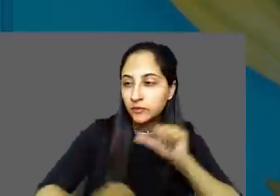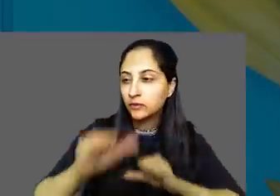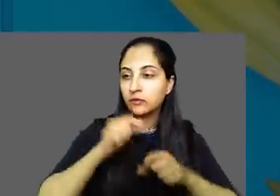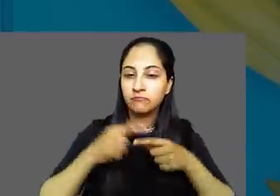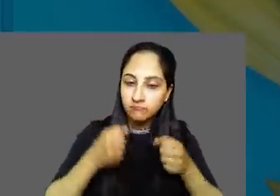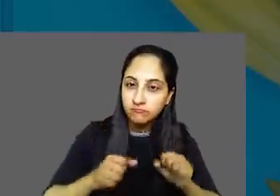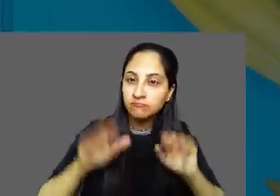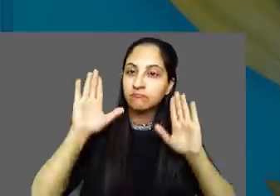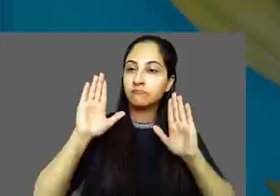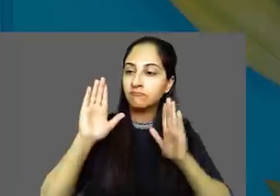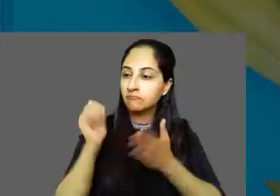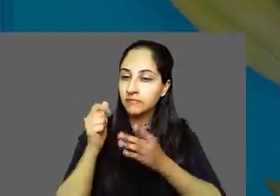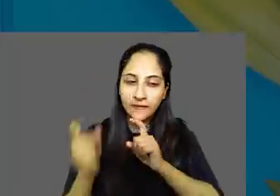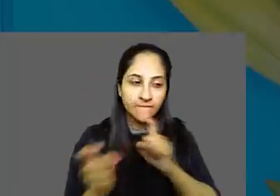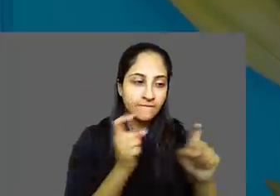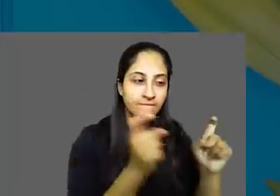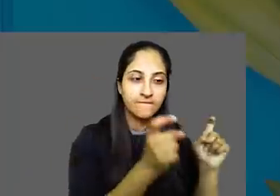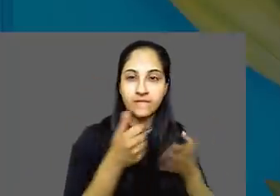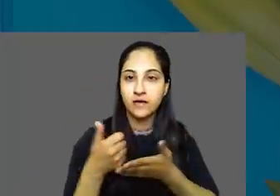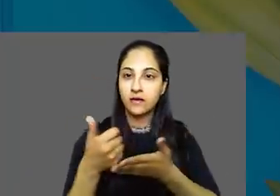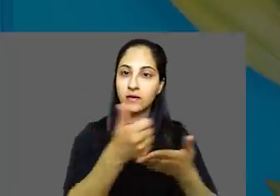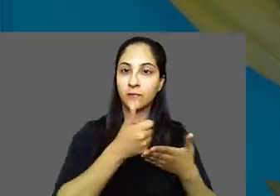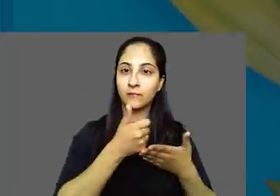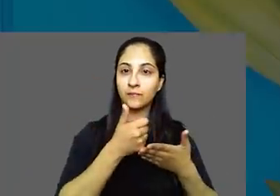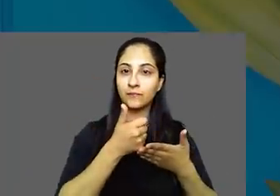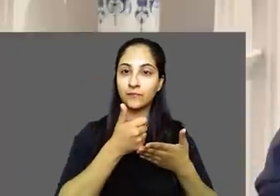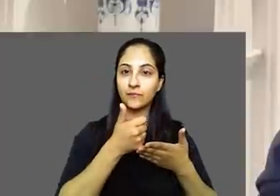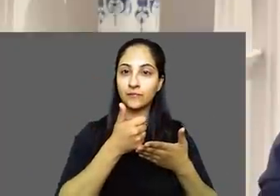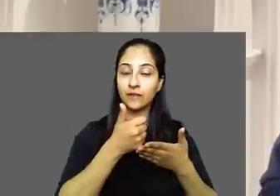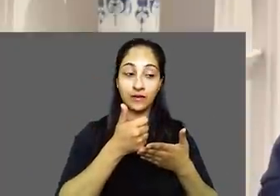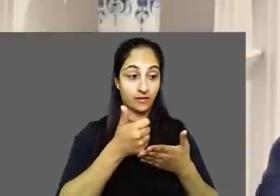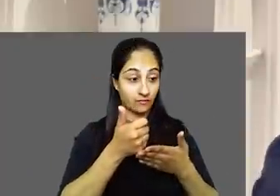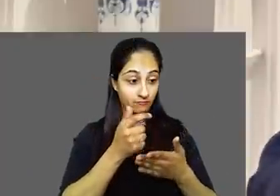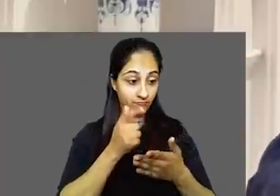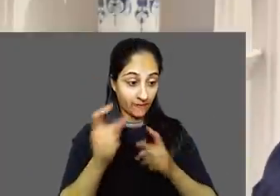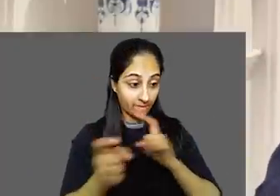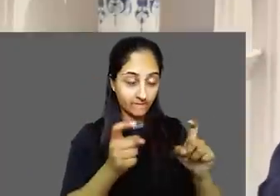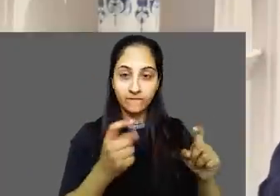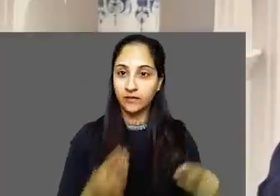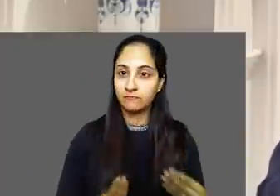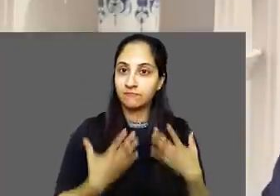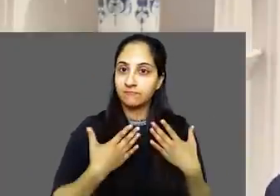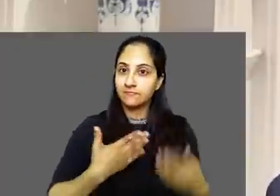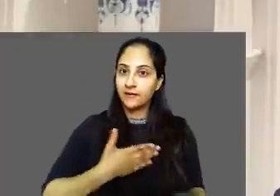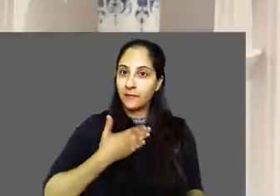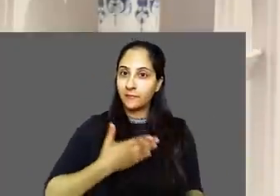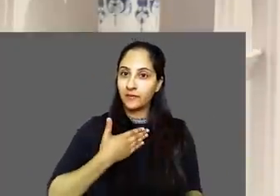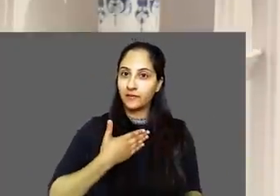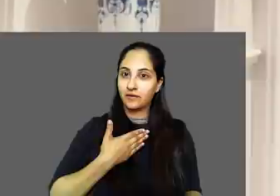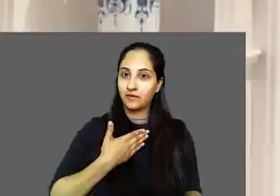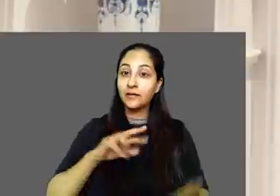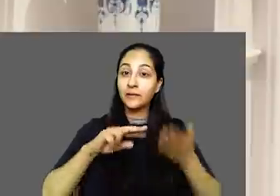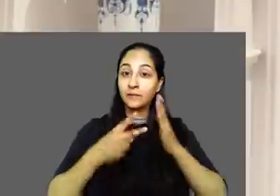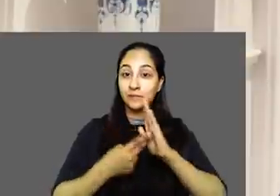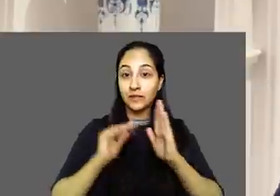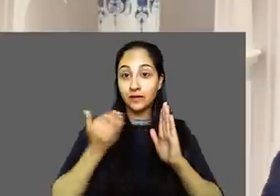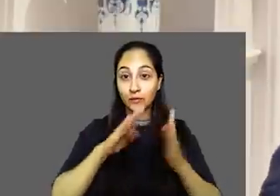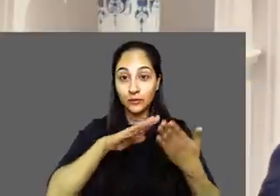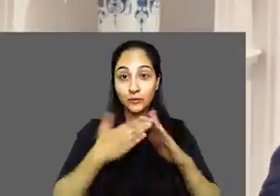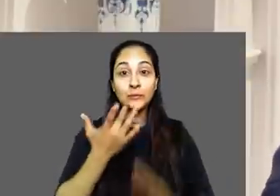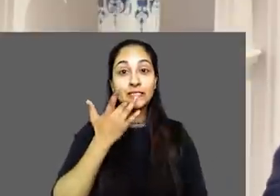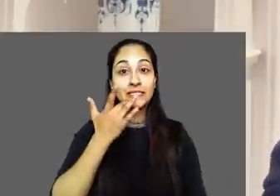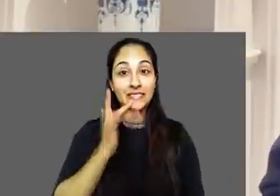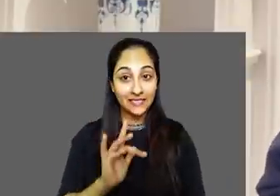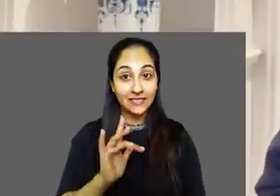much happiness in making those sacrifices for the Jamaat. And it puts us in a very privileged position, more